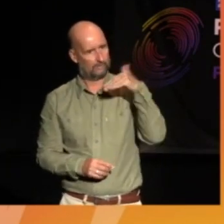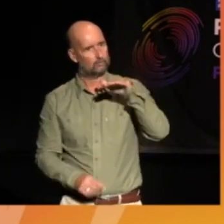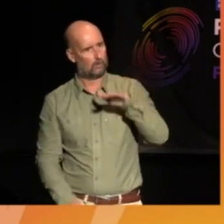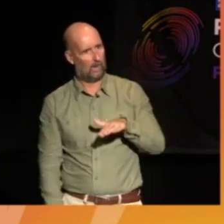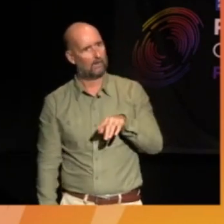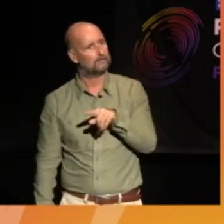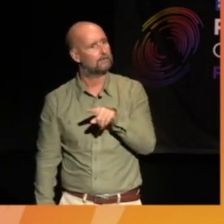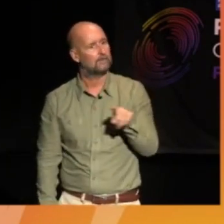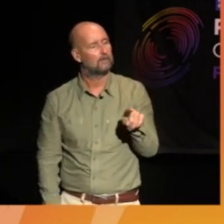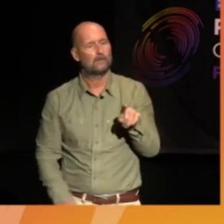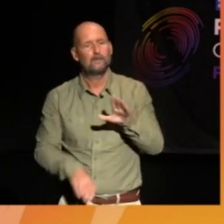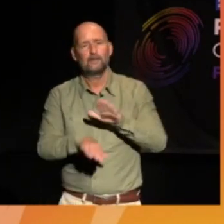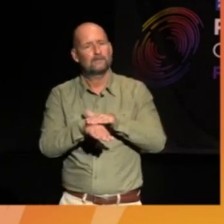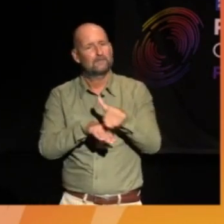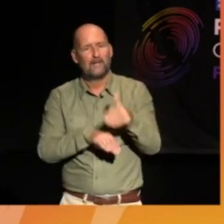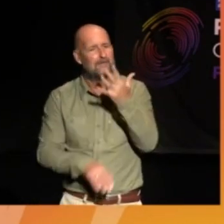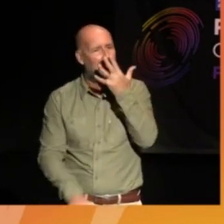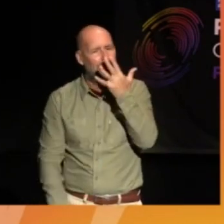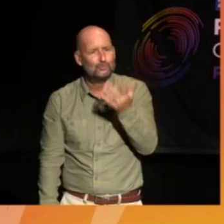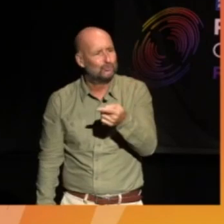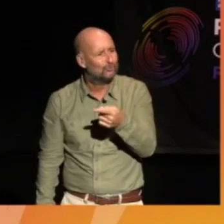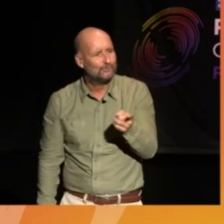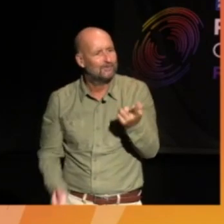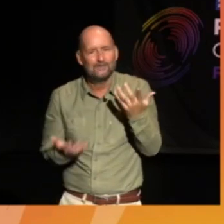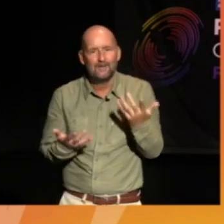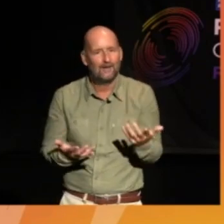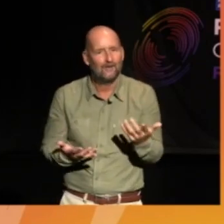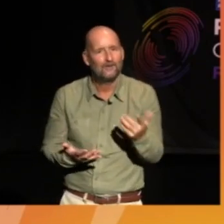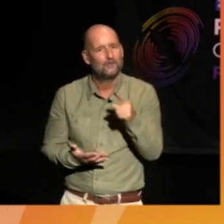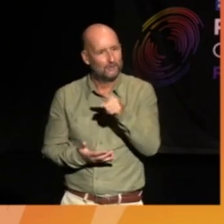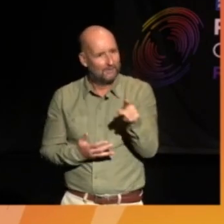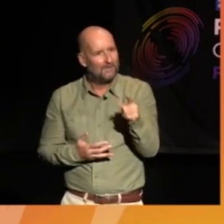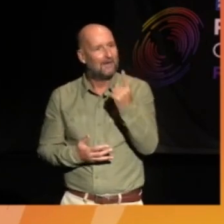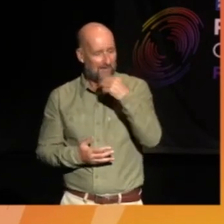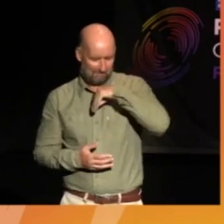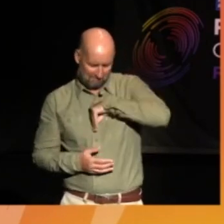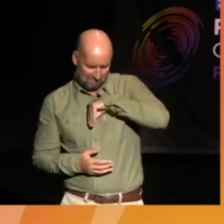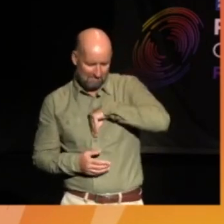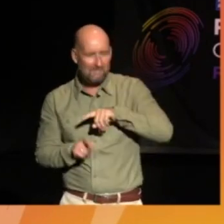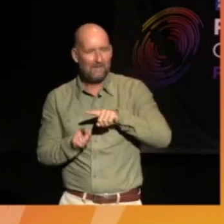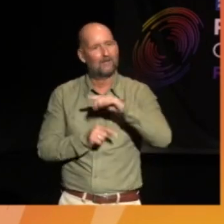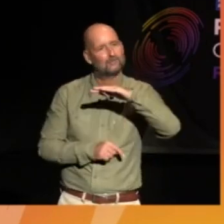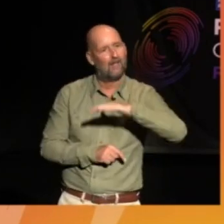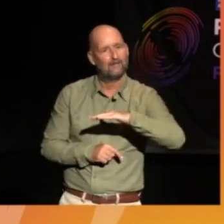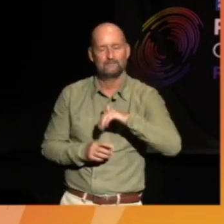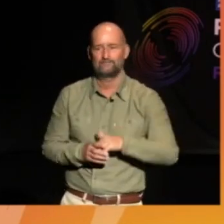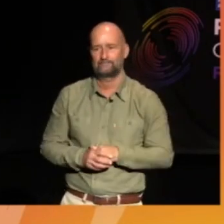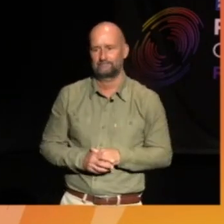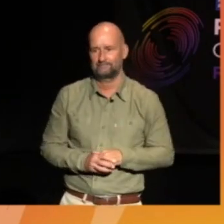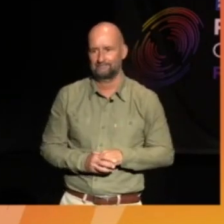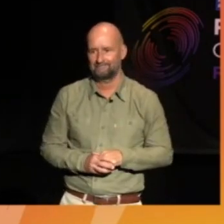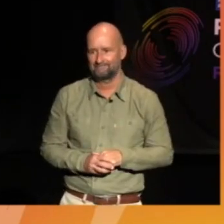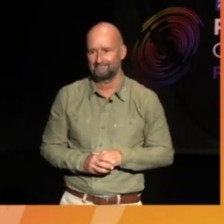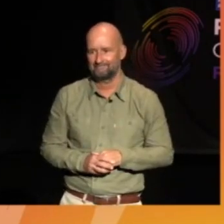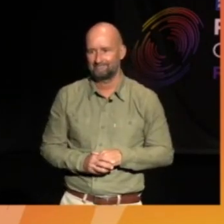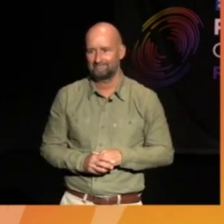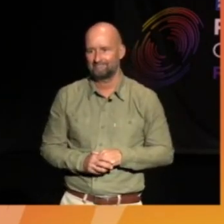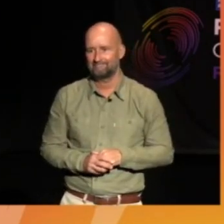irrespective of age. Mm-hmm. And when you are